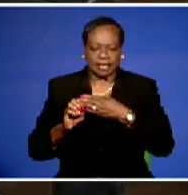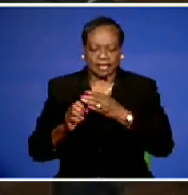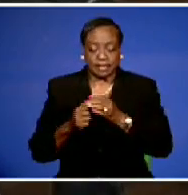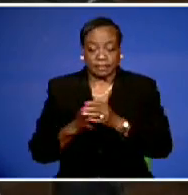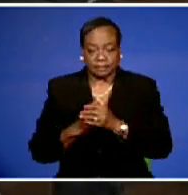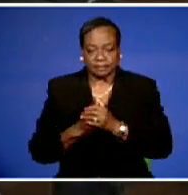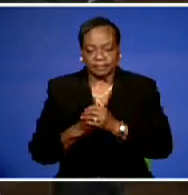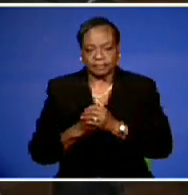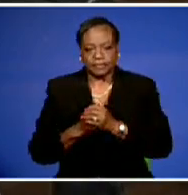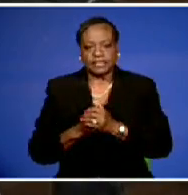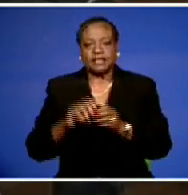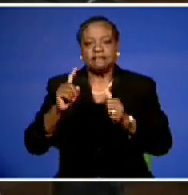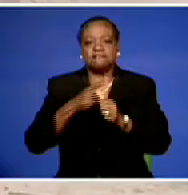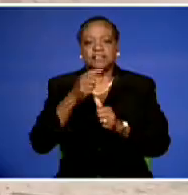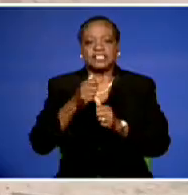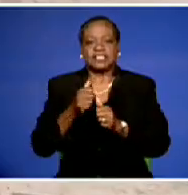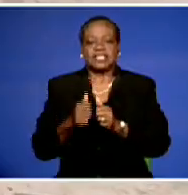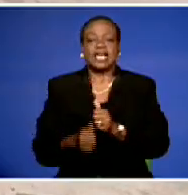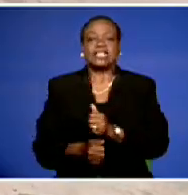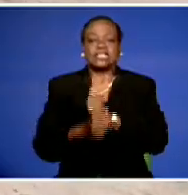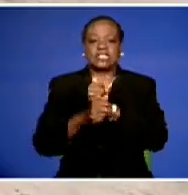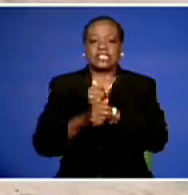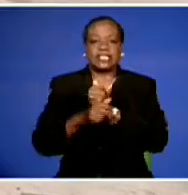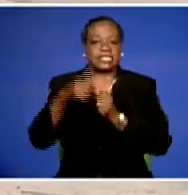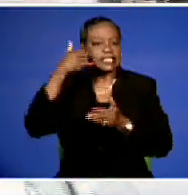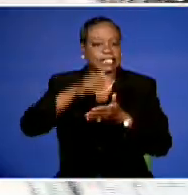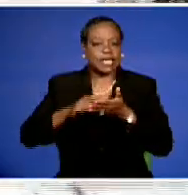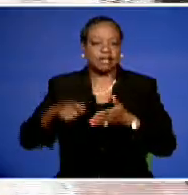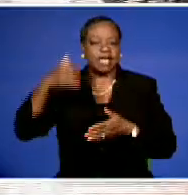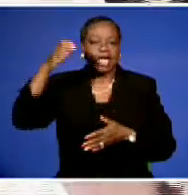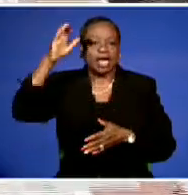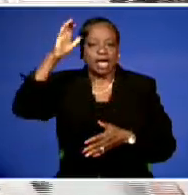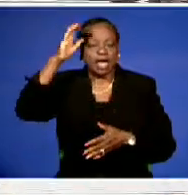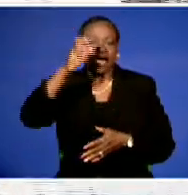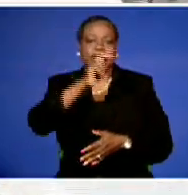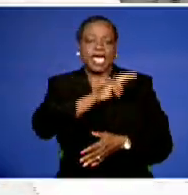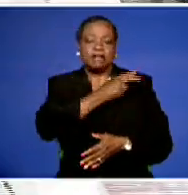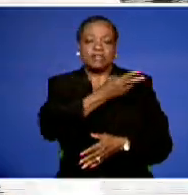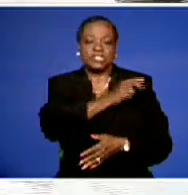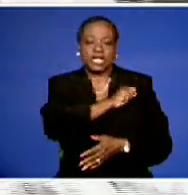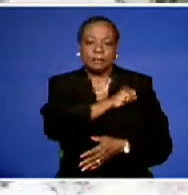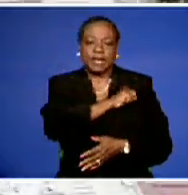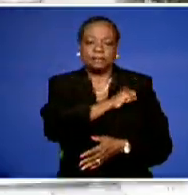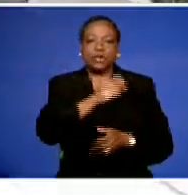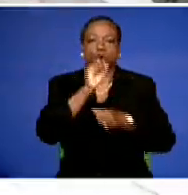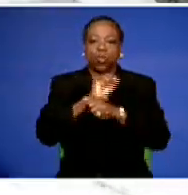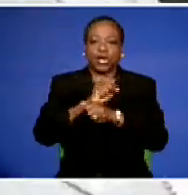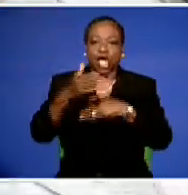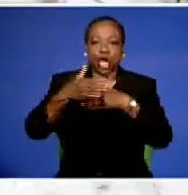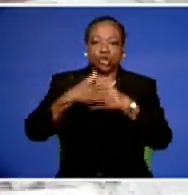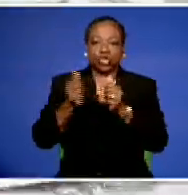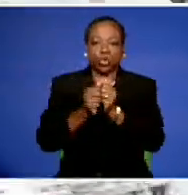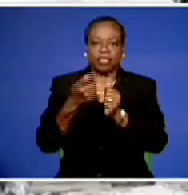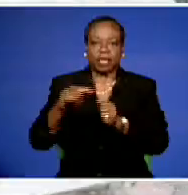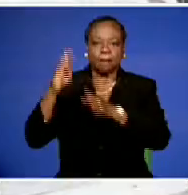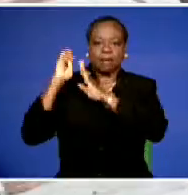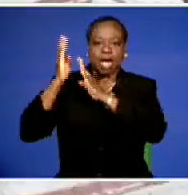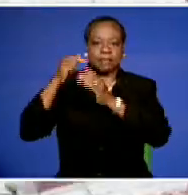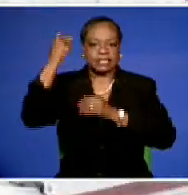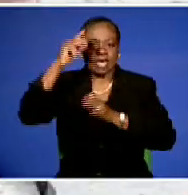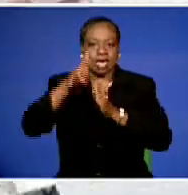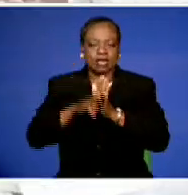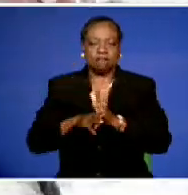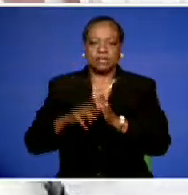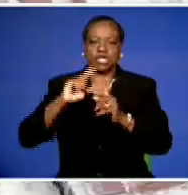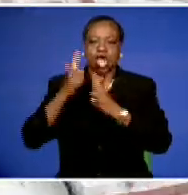place. First Assistant Secretary at the Haitian Embassy, Carl Henry Chatelier, has been working closely with the Bahamas government,